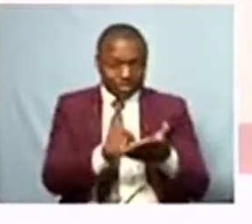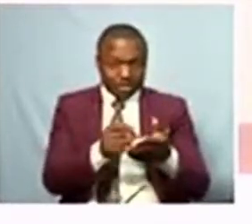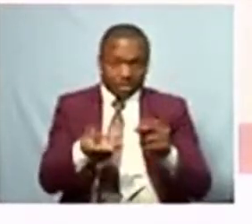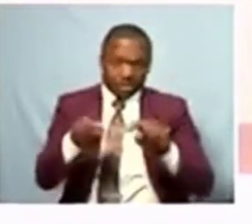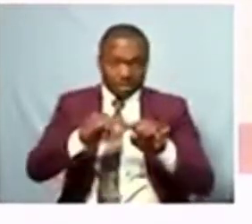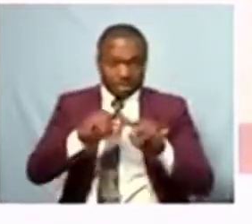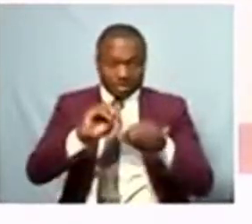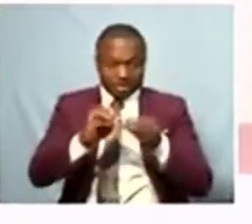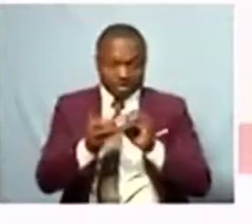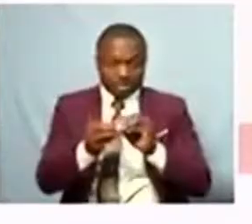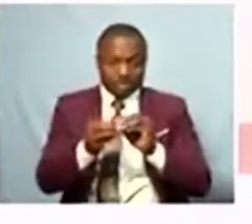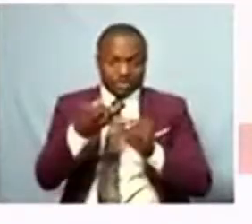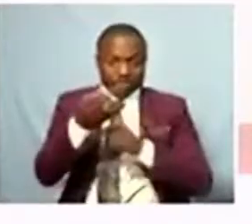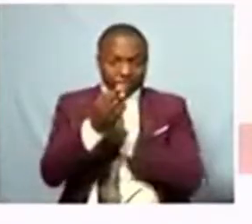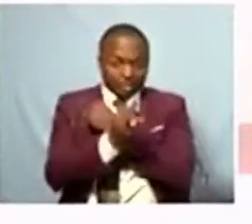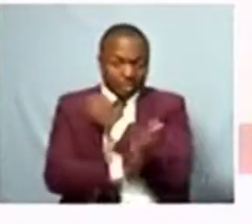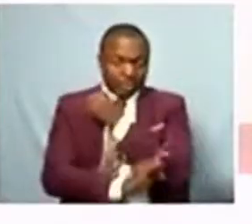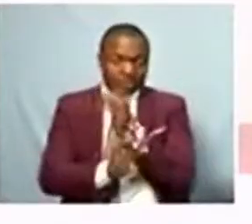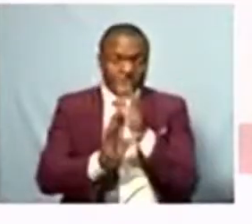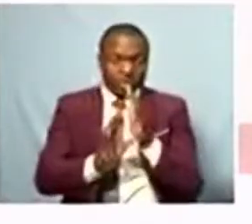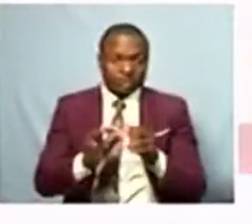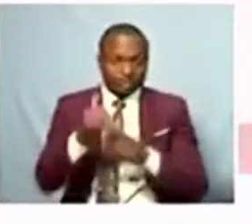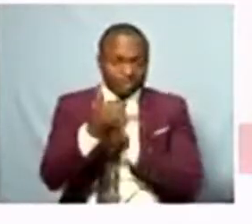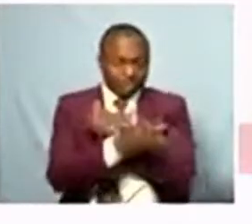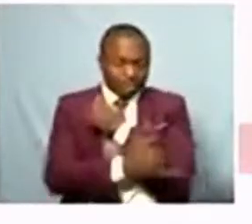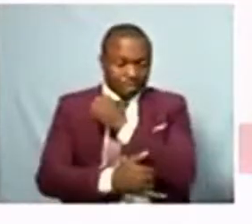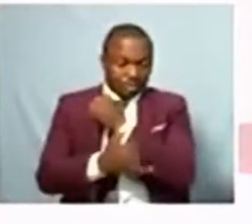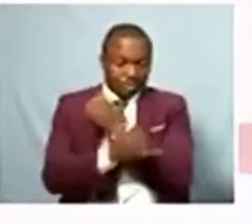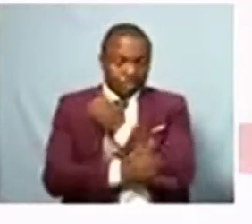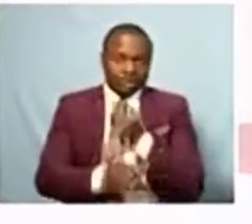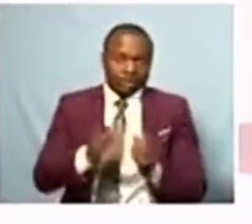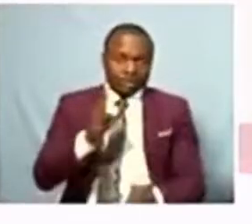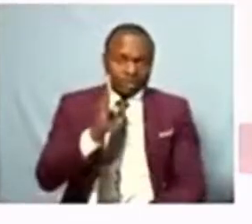of foreigners in the Republic, the bill